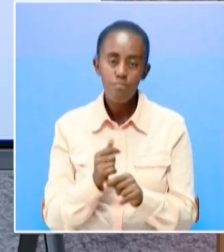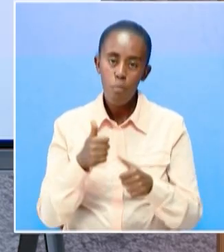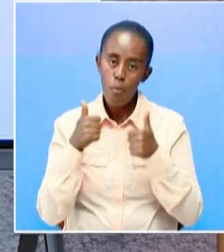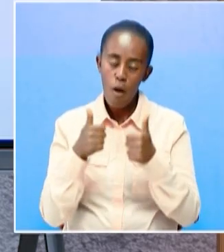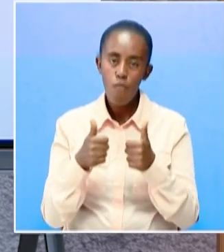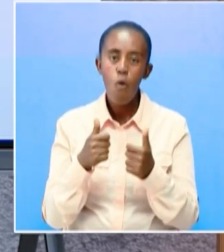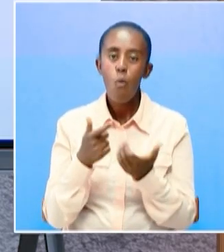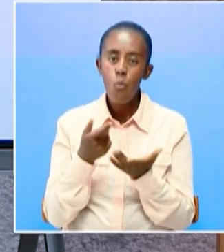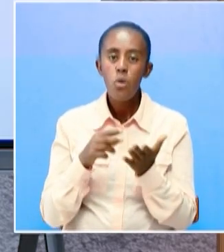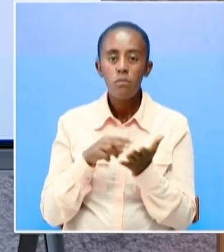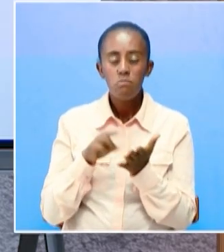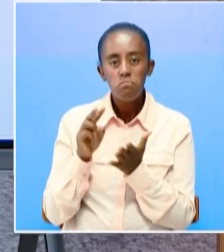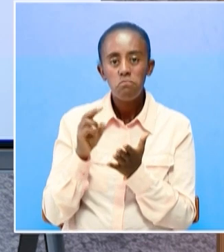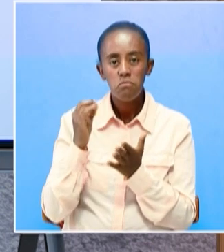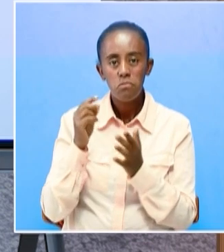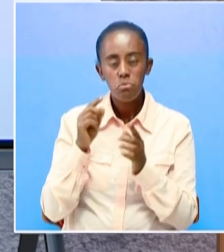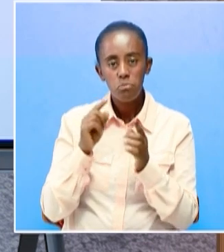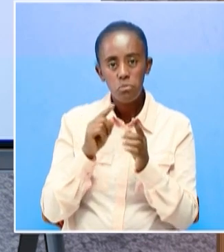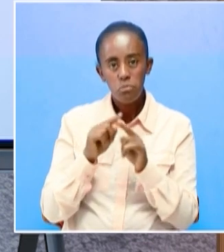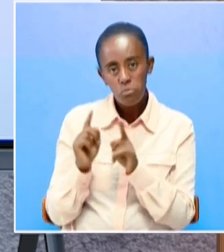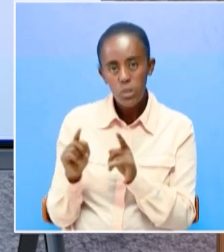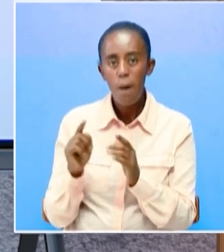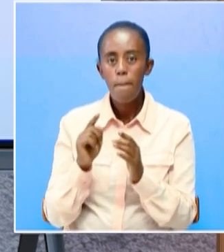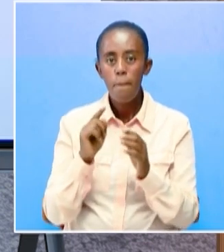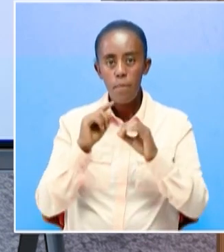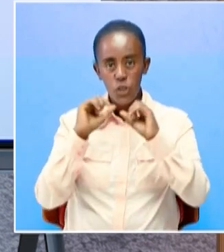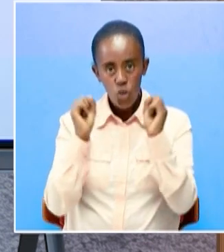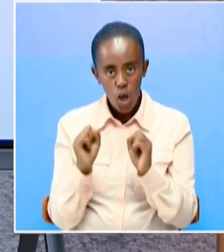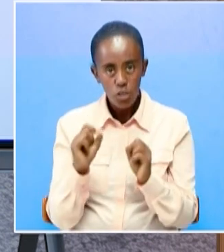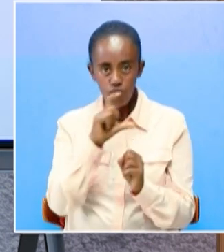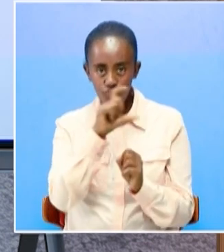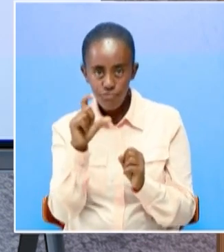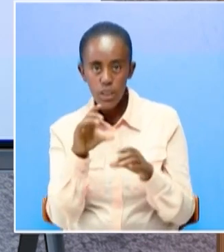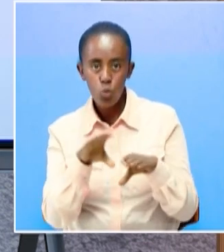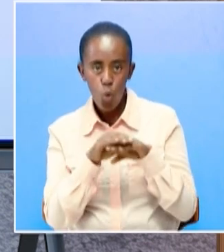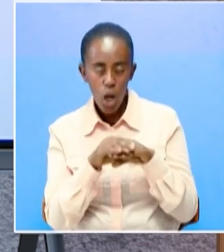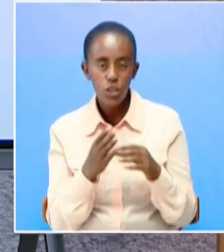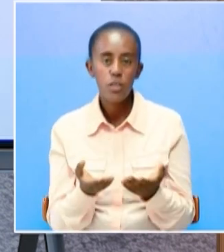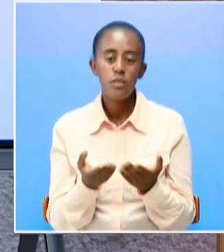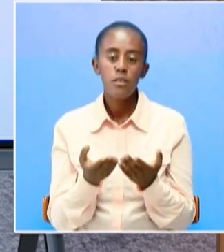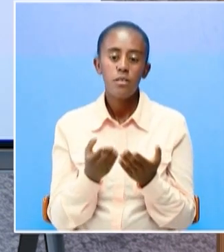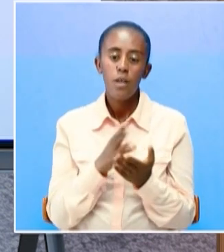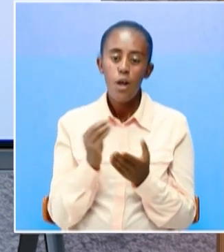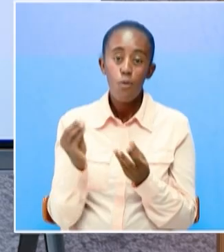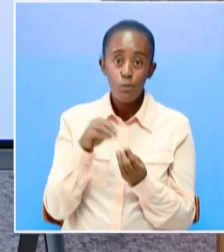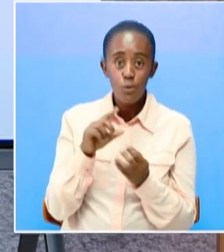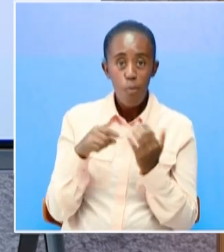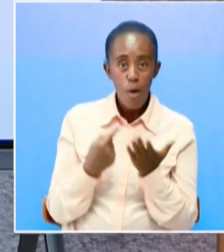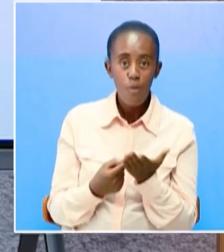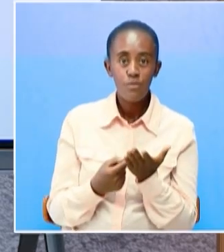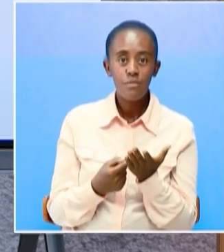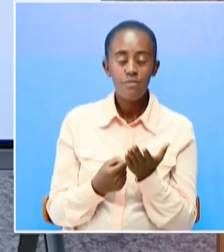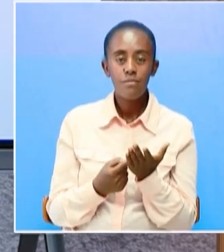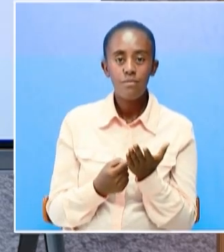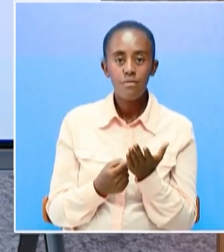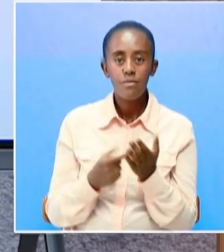we raised some structures which should be followed, just like introduction, and also about